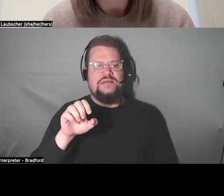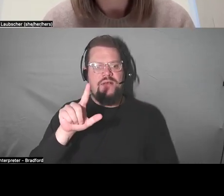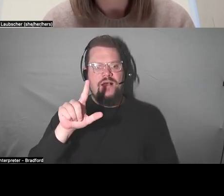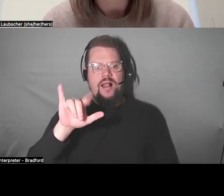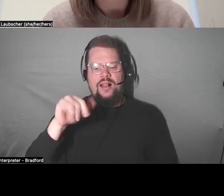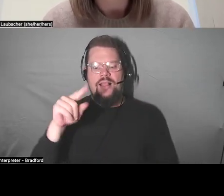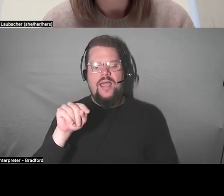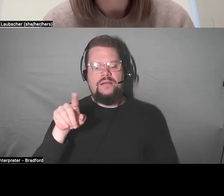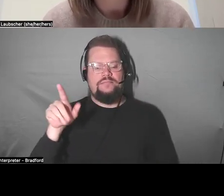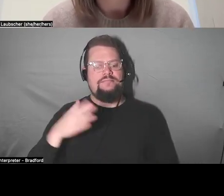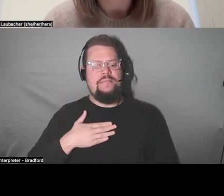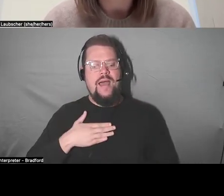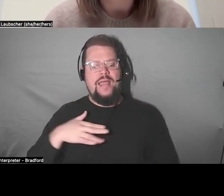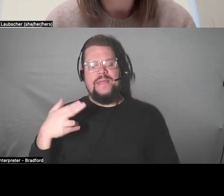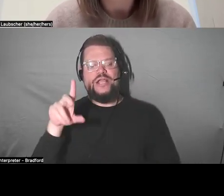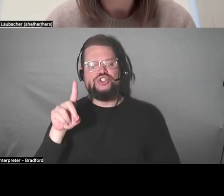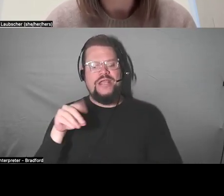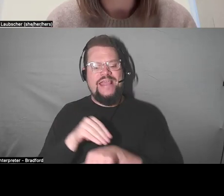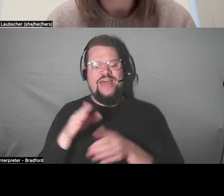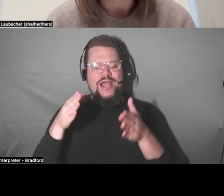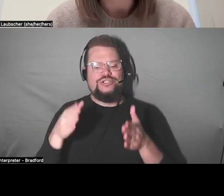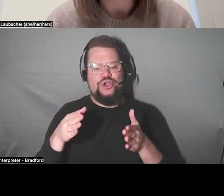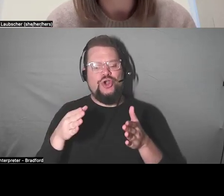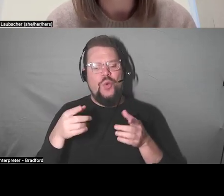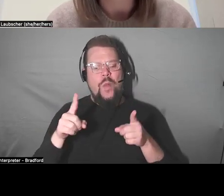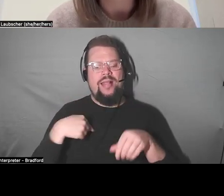doctoral advisor when I was a doctoral student at Penn State, and